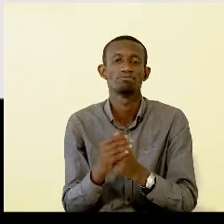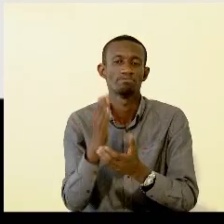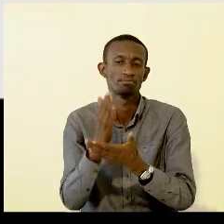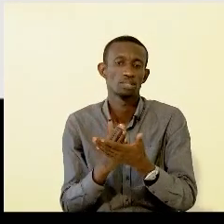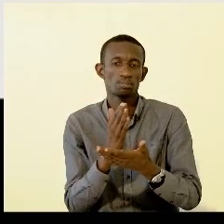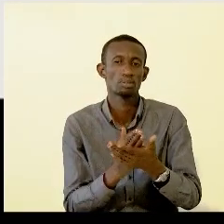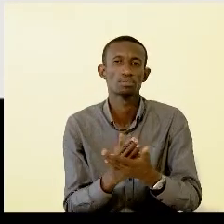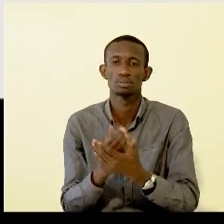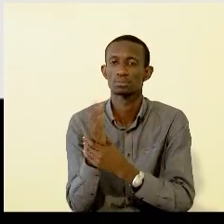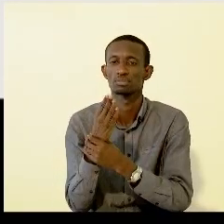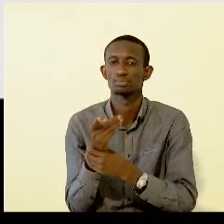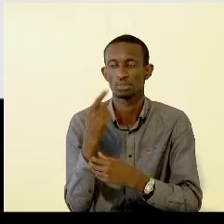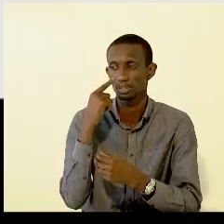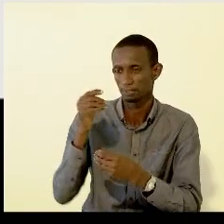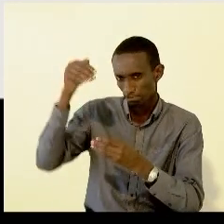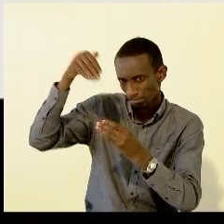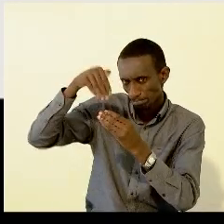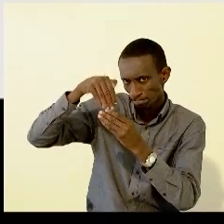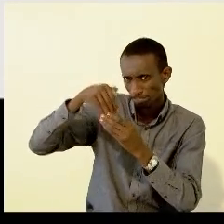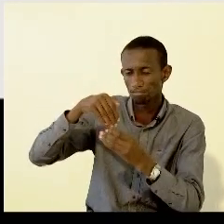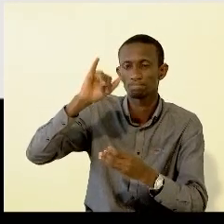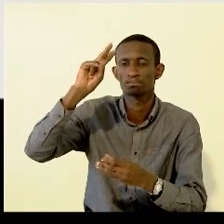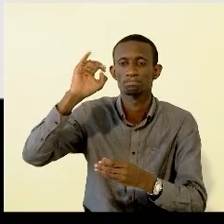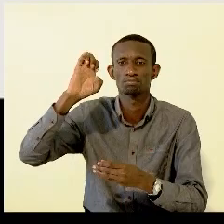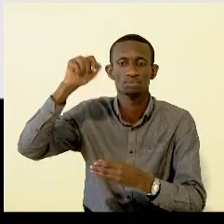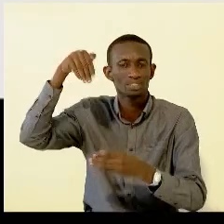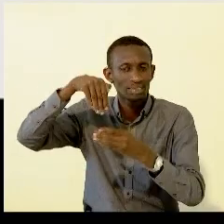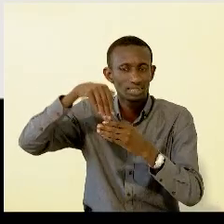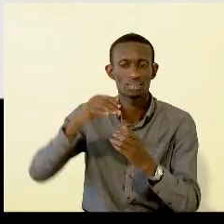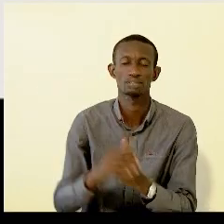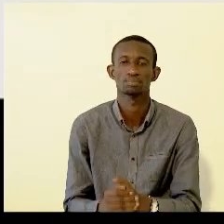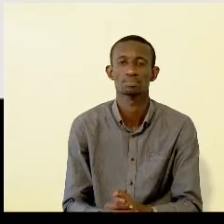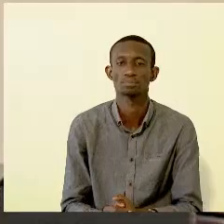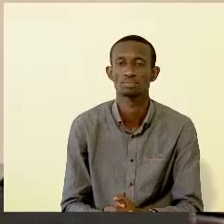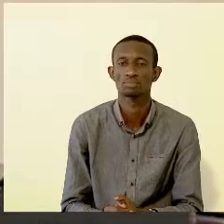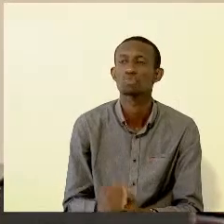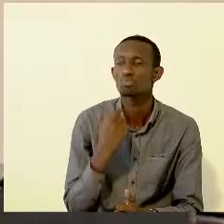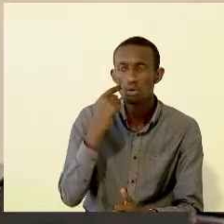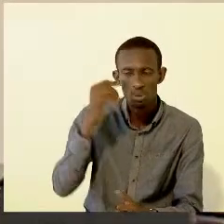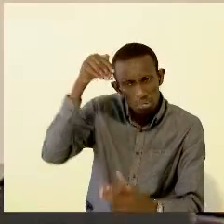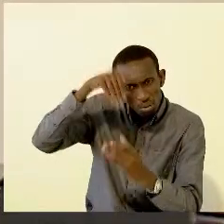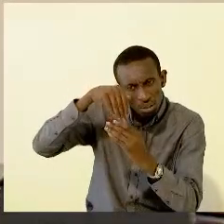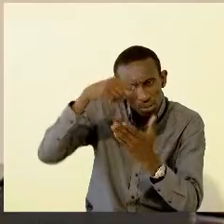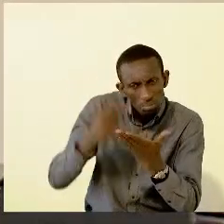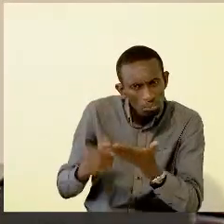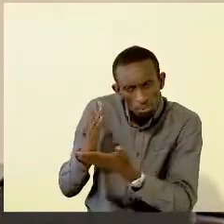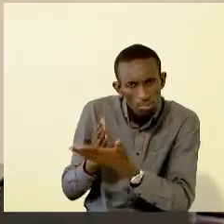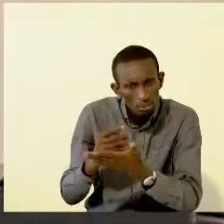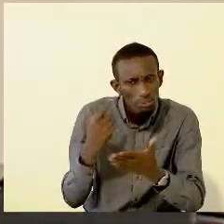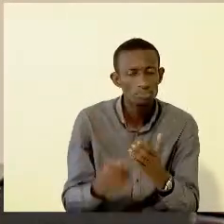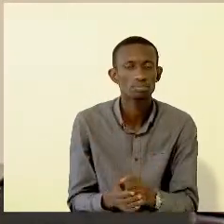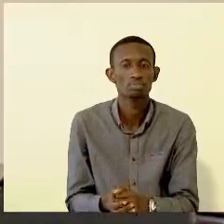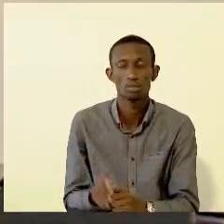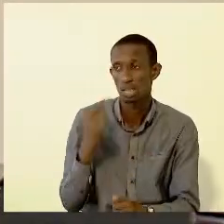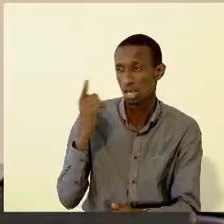we mean inside the leaf. We need to see which parts are there. As you can see, we have what